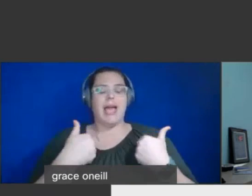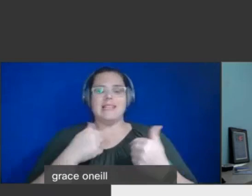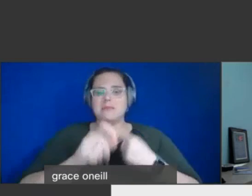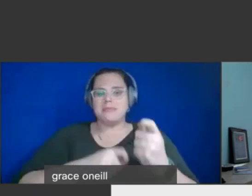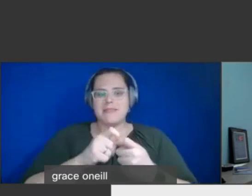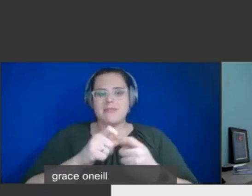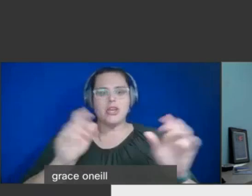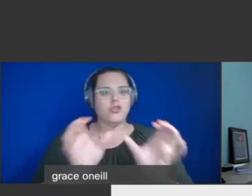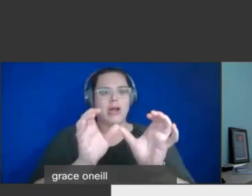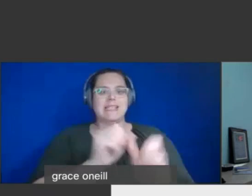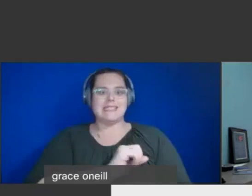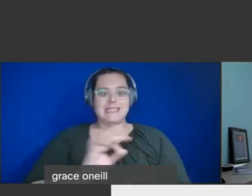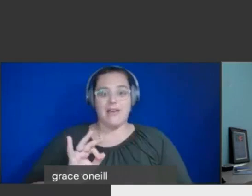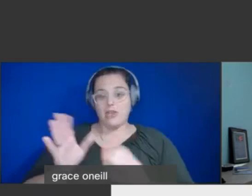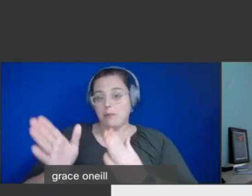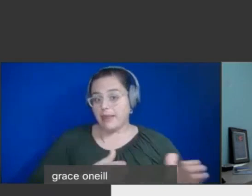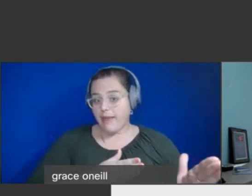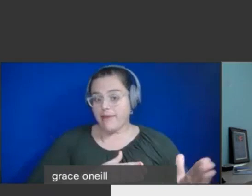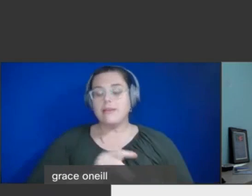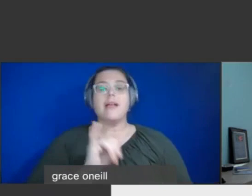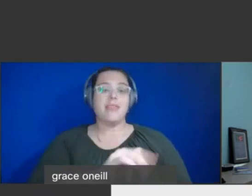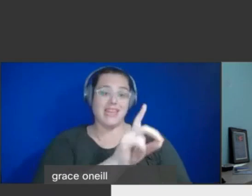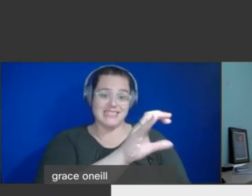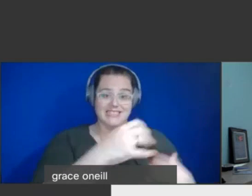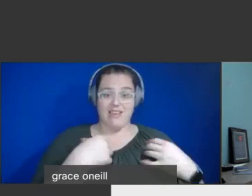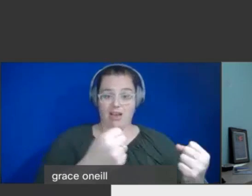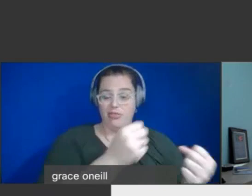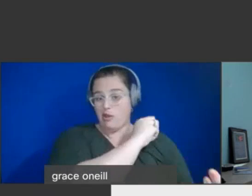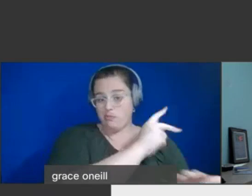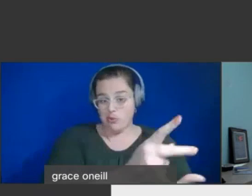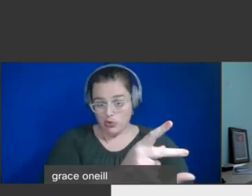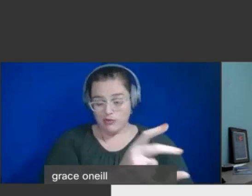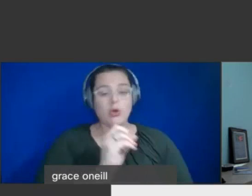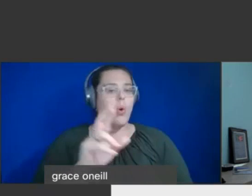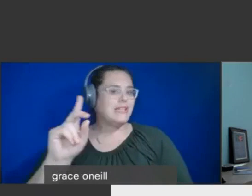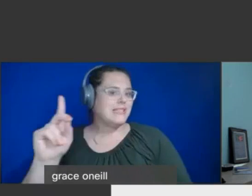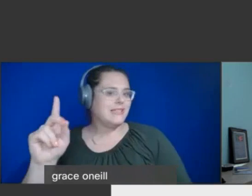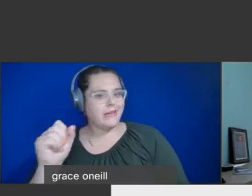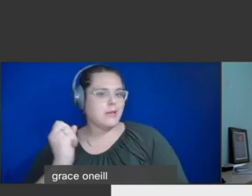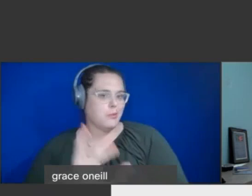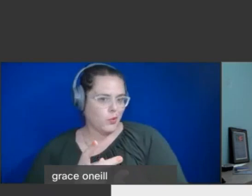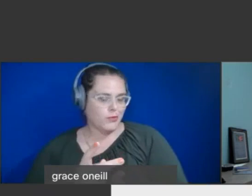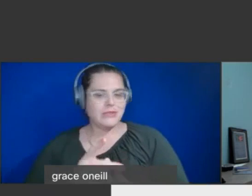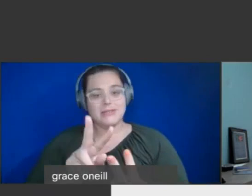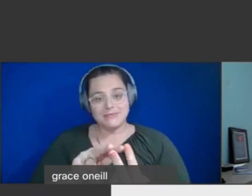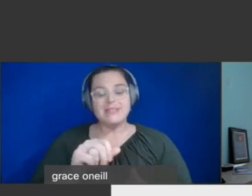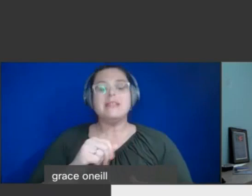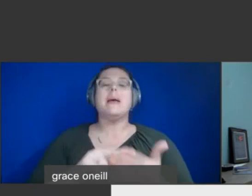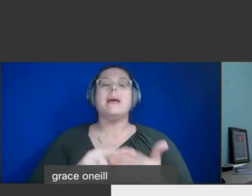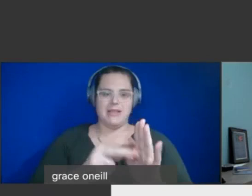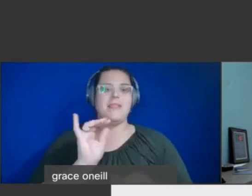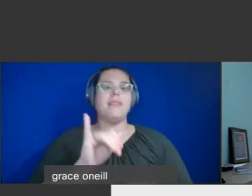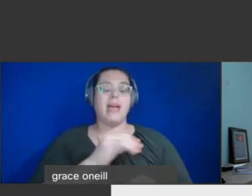or a crisis staffing plan that's been approved by DC Health and or DDS, those would also continue to